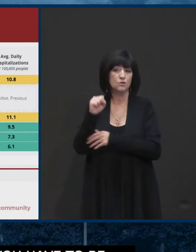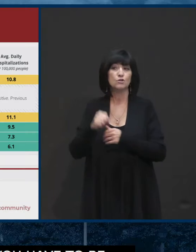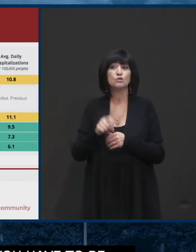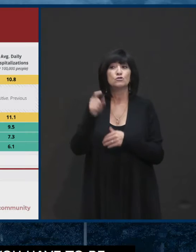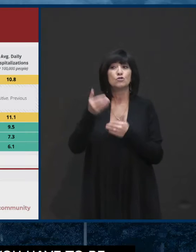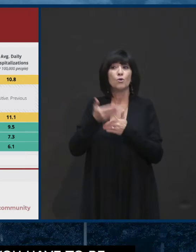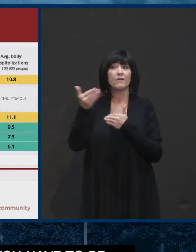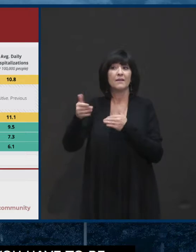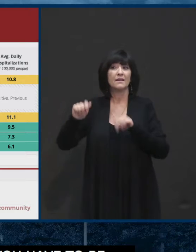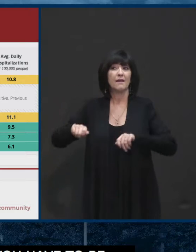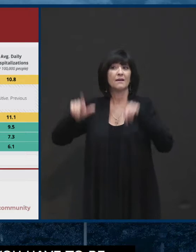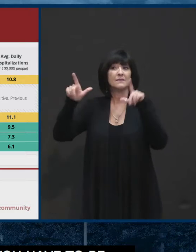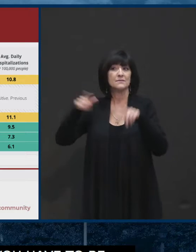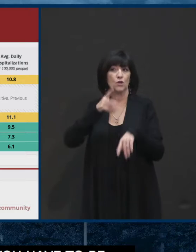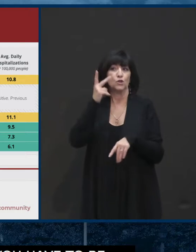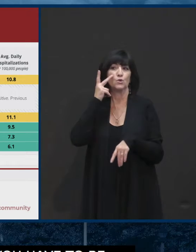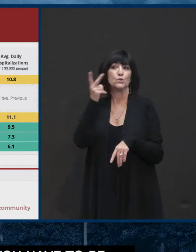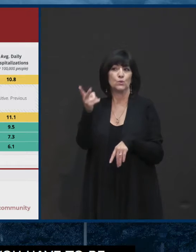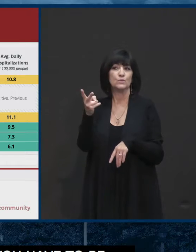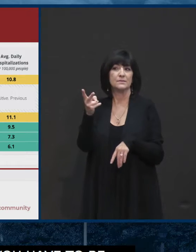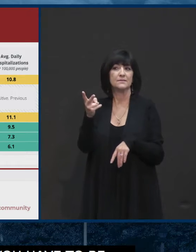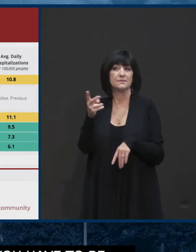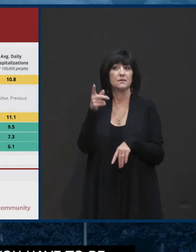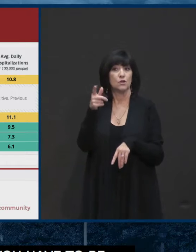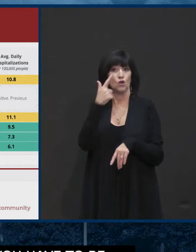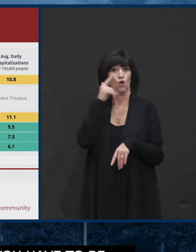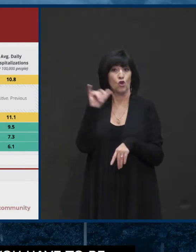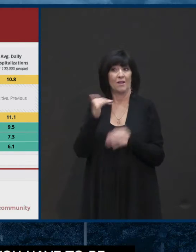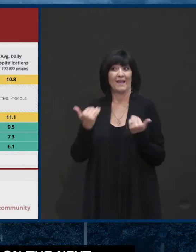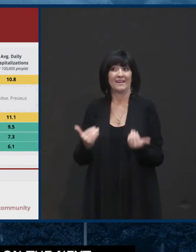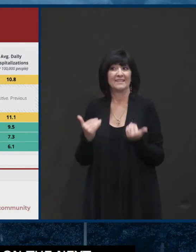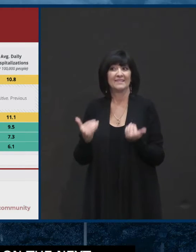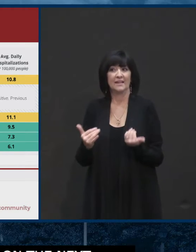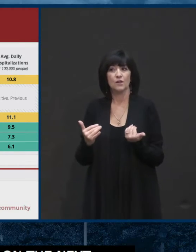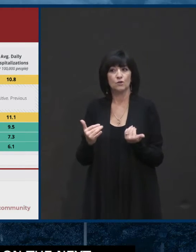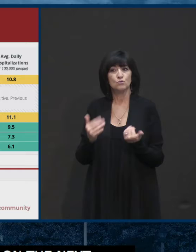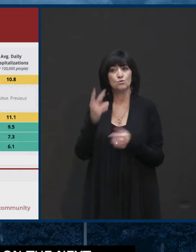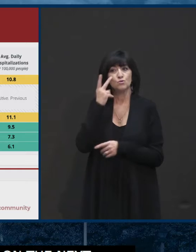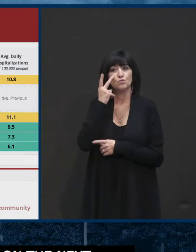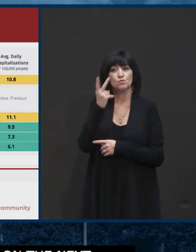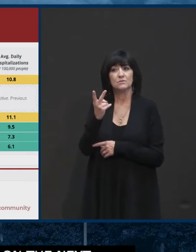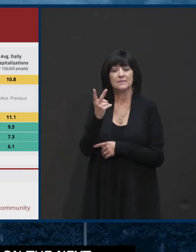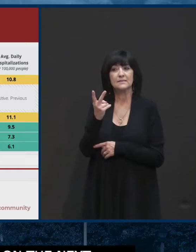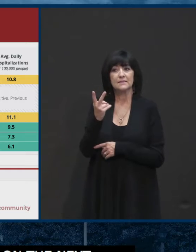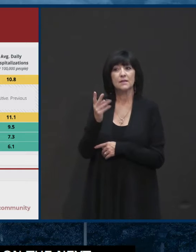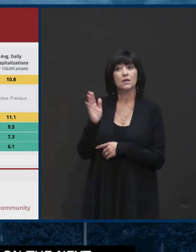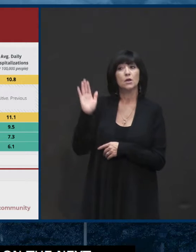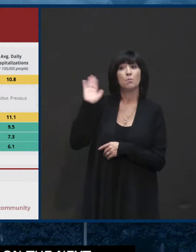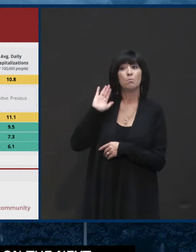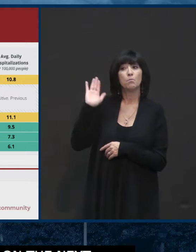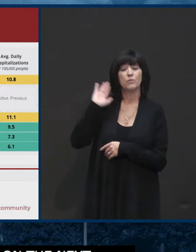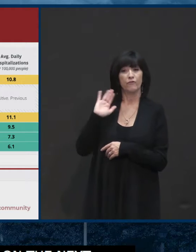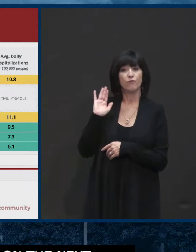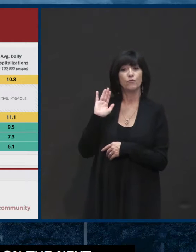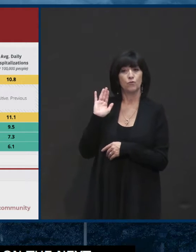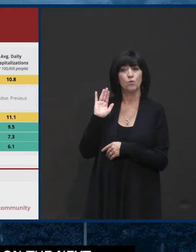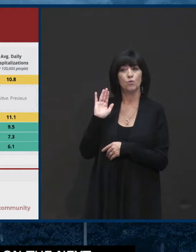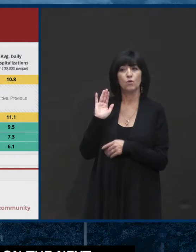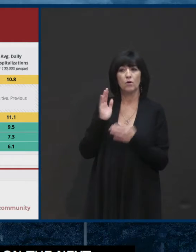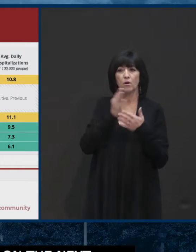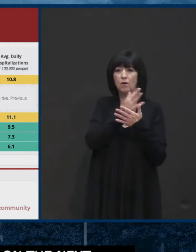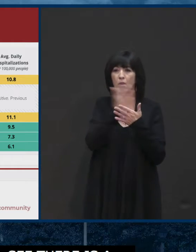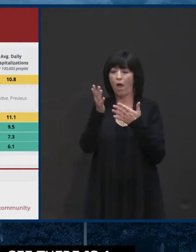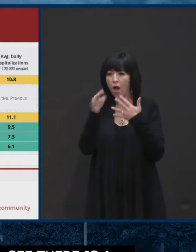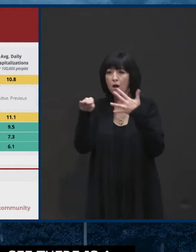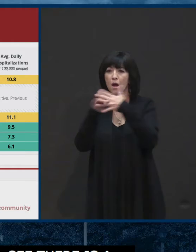slide, you'll see what it looks like now. You'll see that there's a break between previous weeks and this week. That's because of